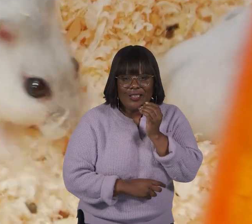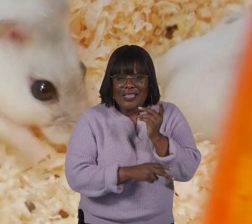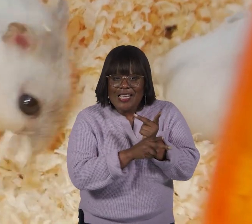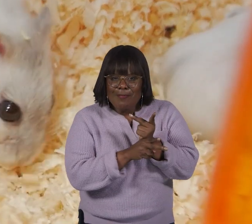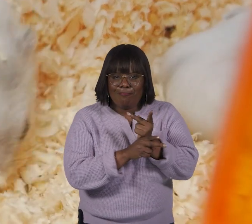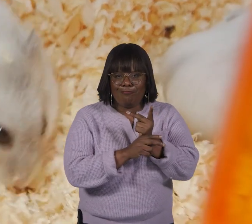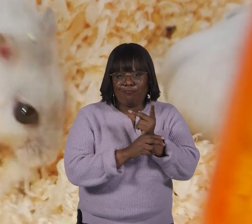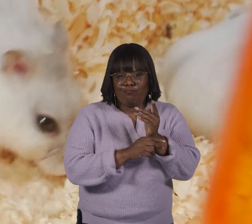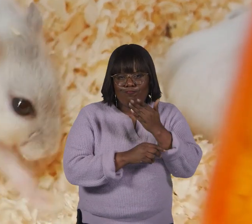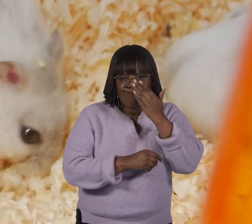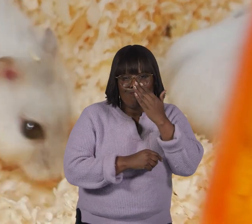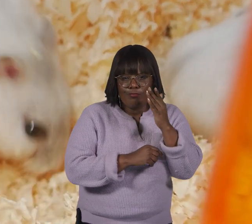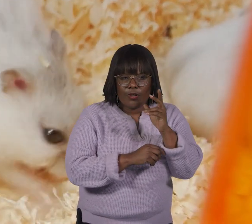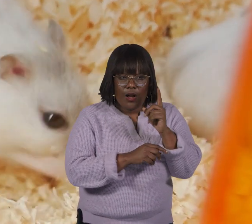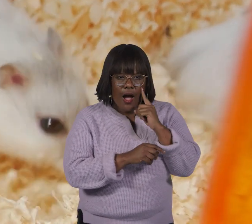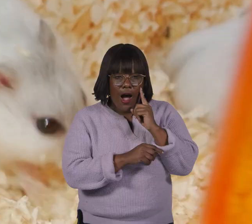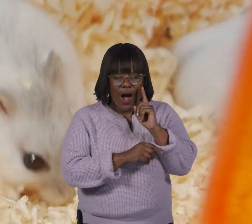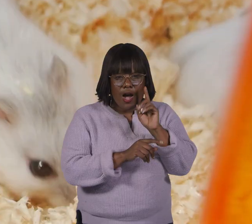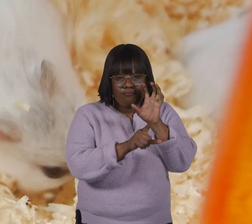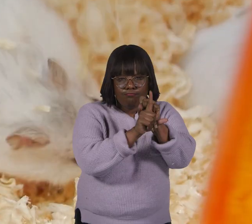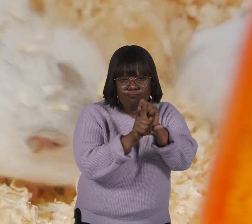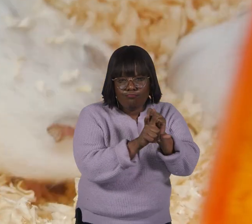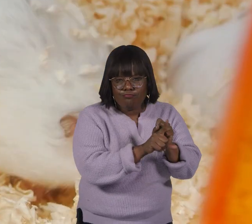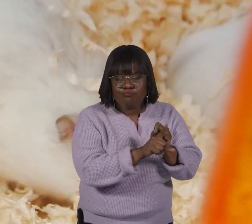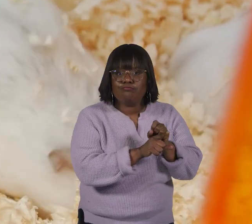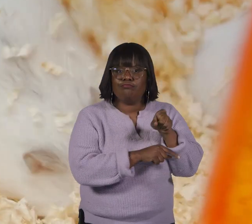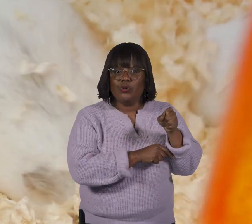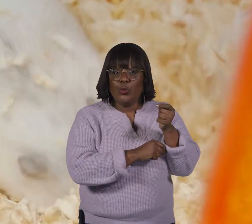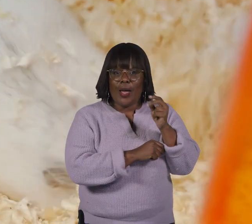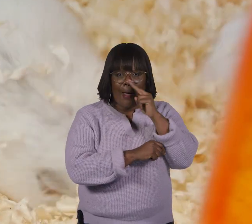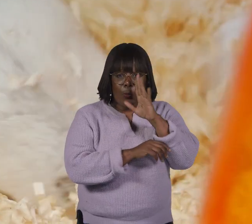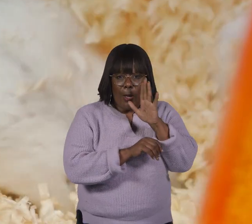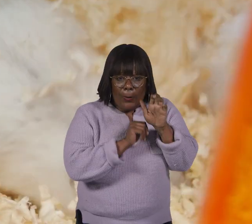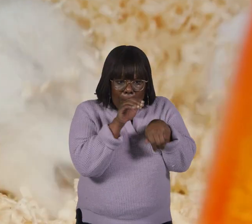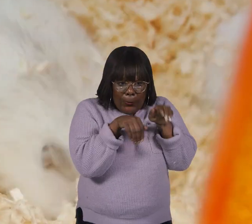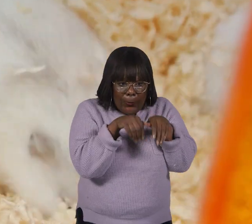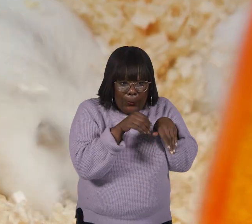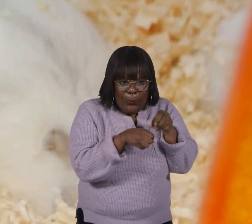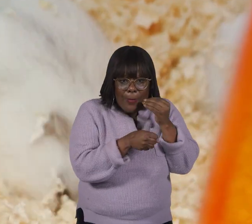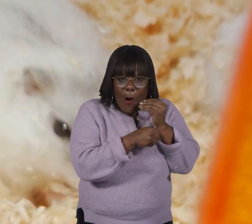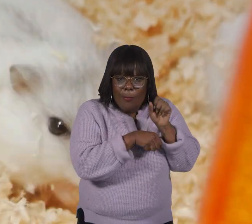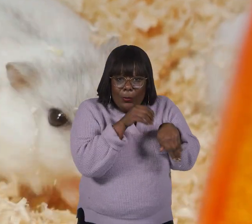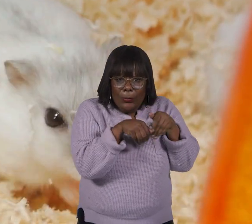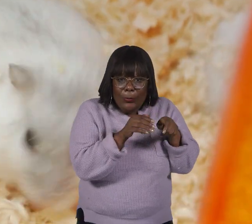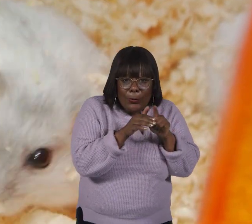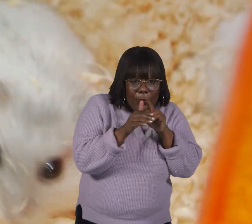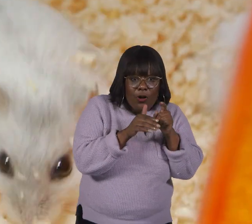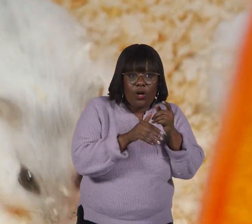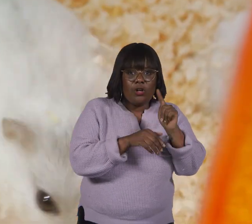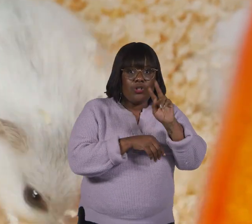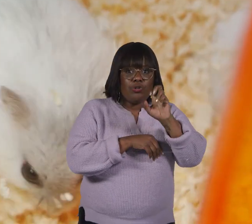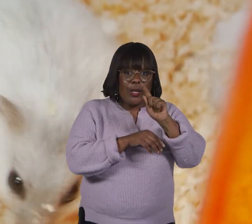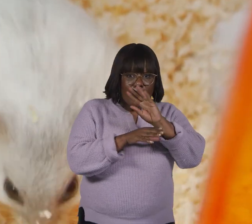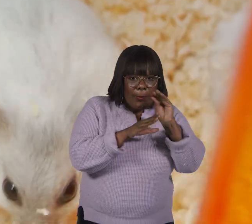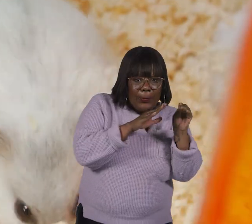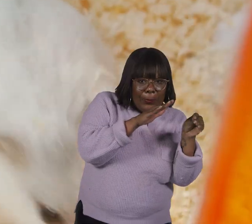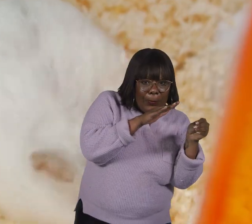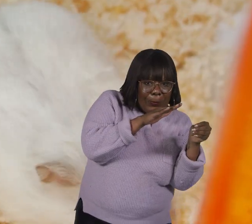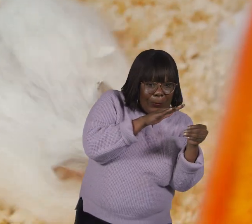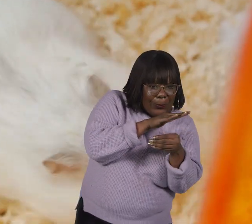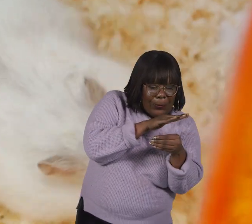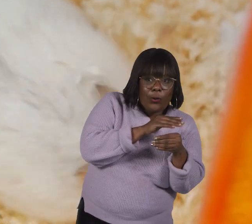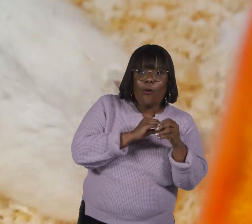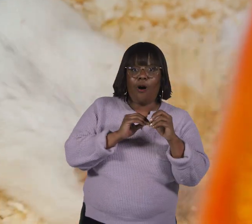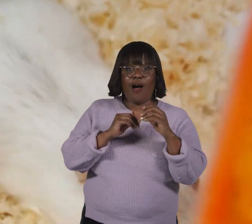their keen sense of smell and sharp eyesight hamsters scurry about their habitat sniffing out tasty treats hidden in their bedding